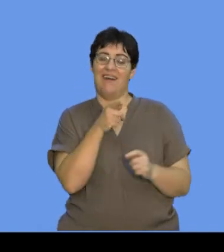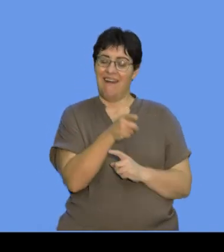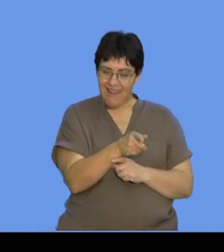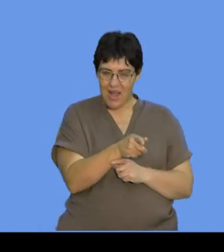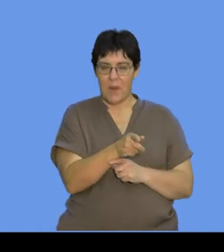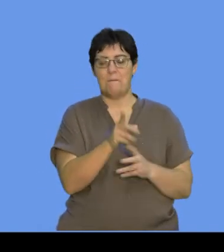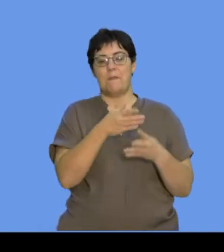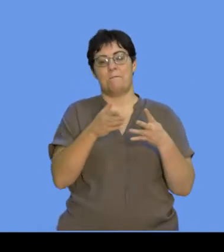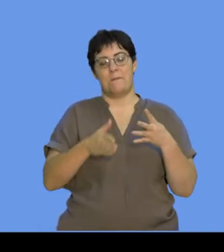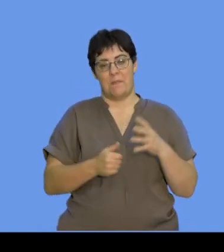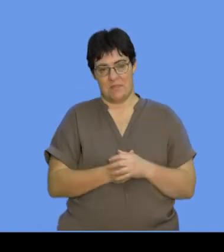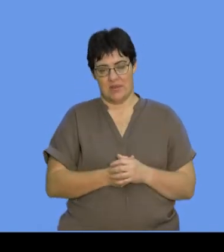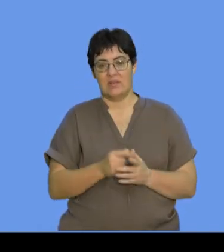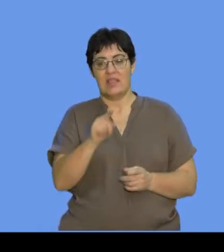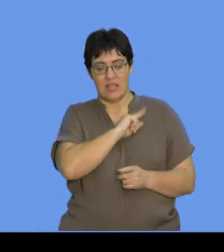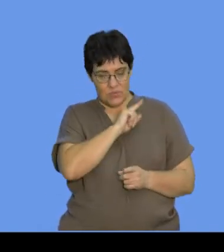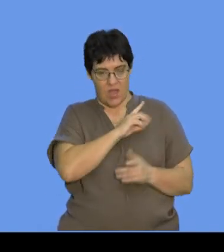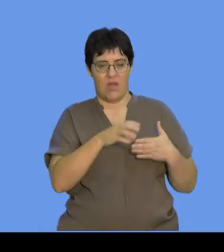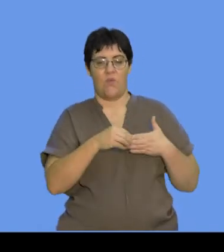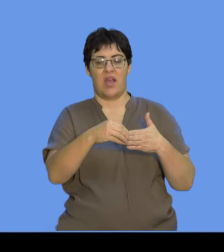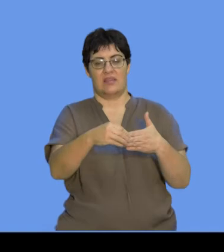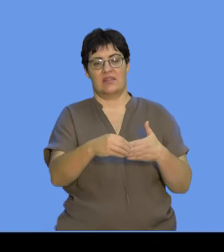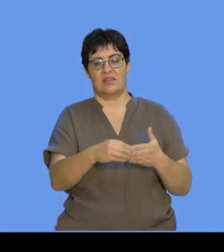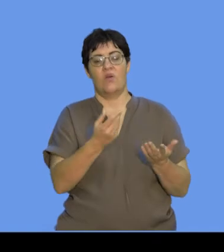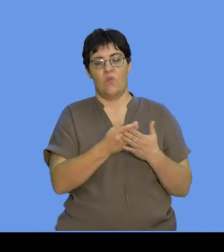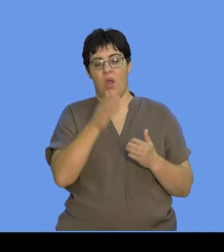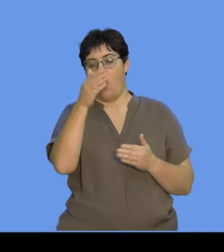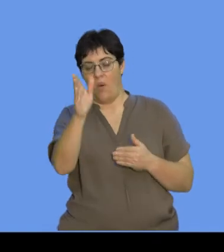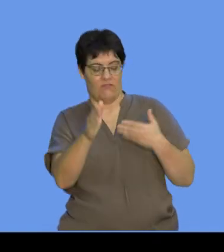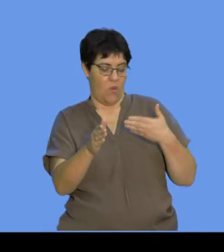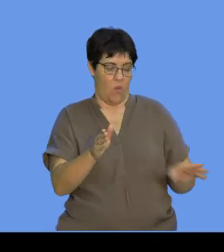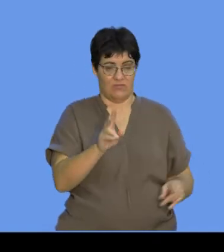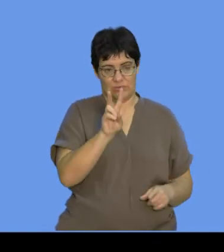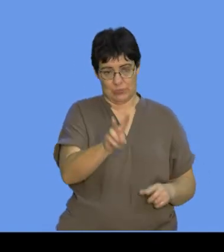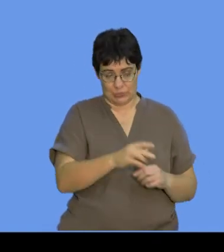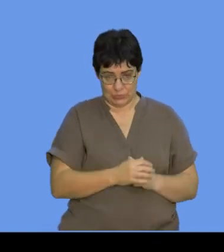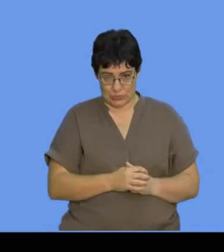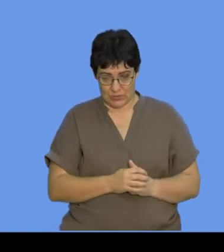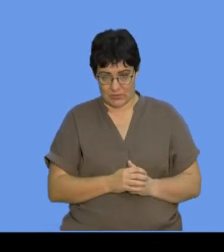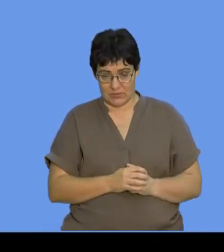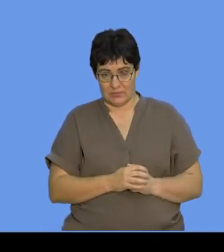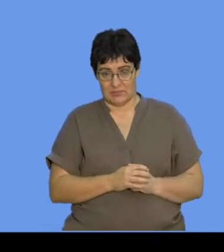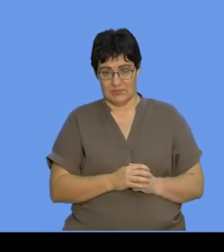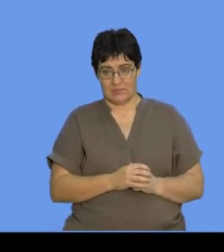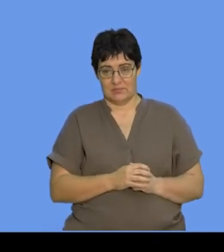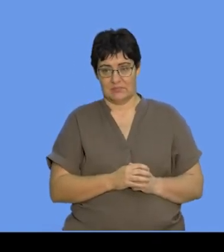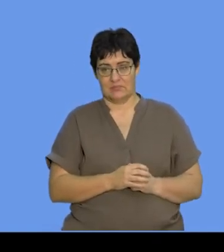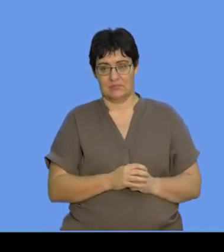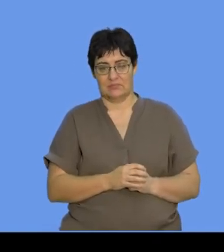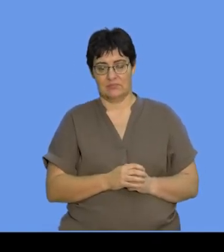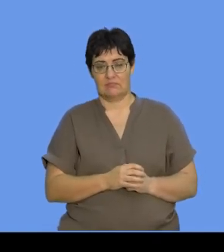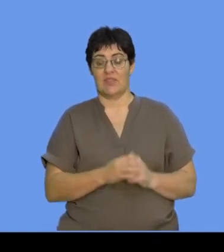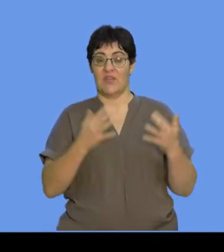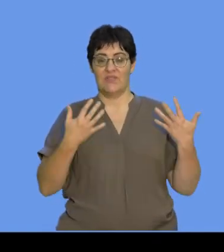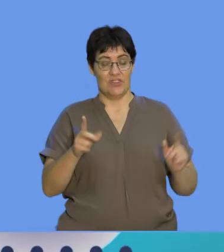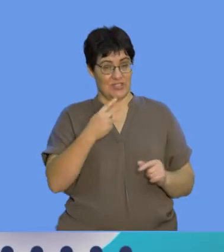material, is what exactly has guided us in terms of eliminating these possible options, right? Having said